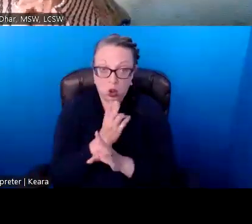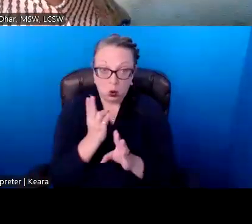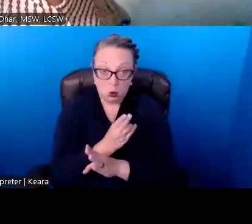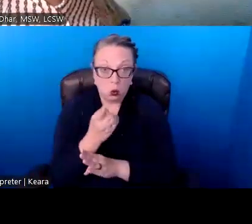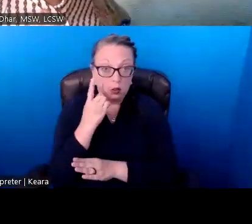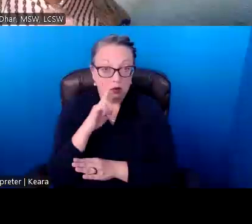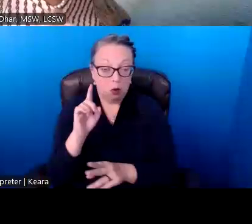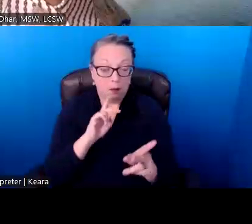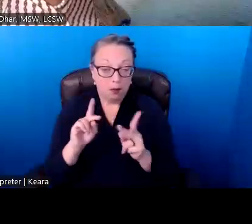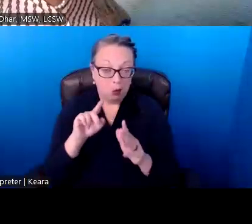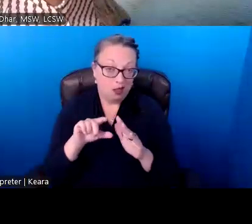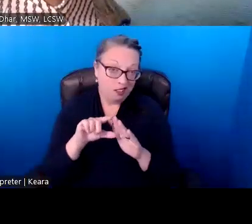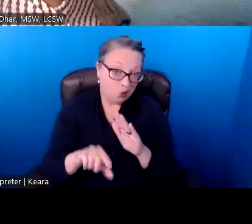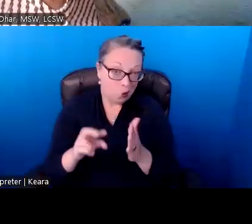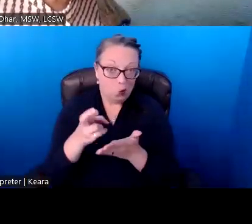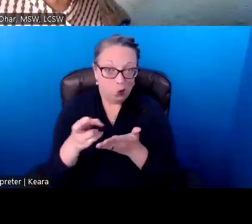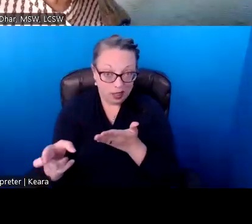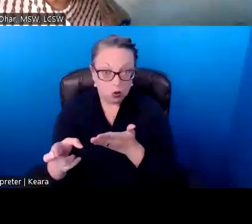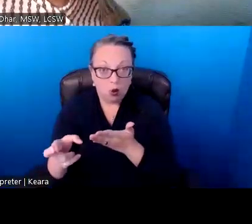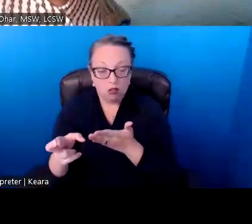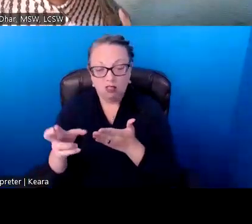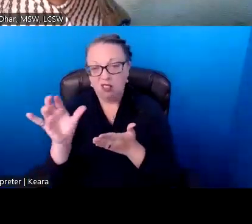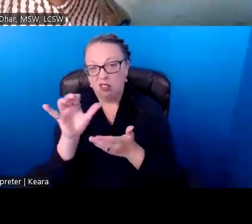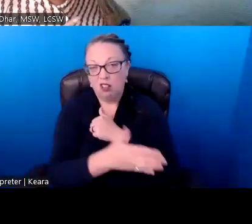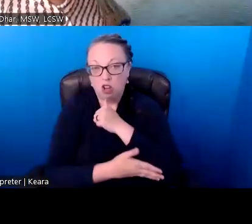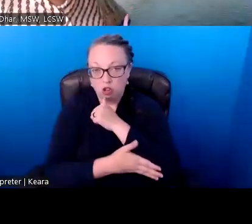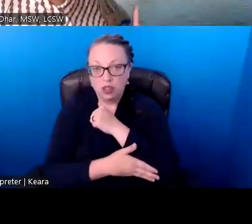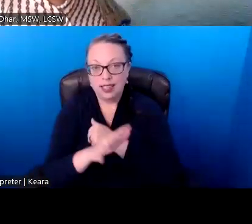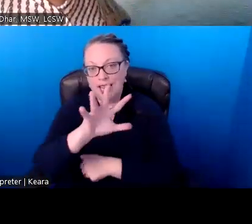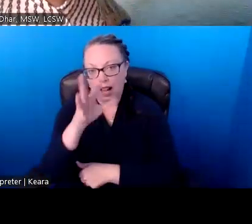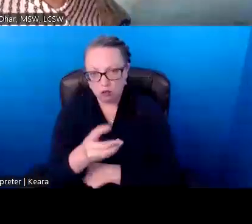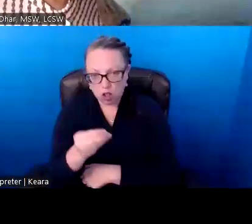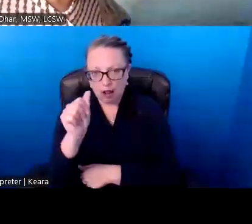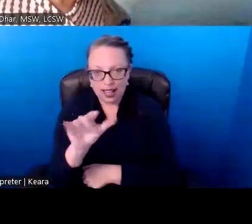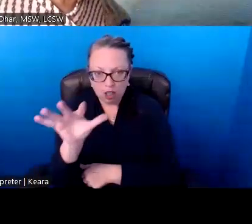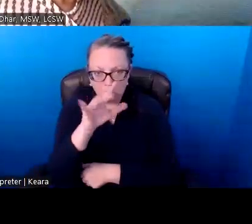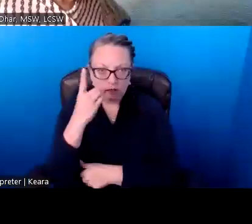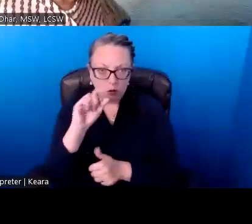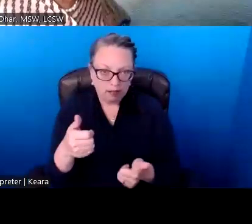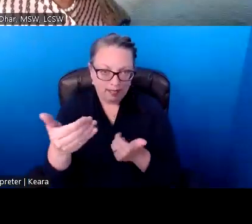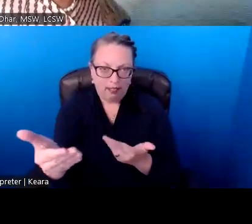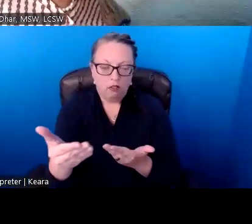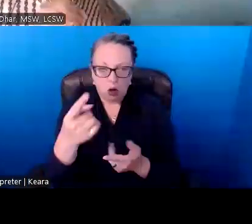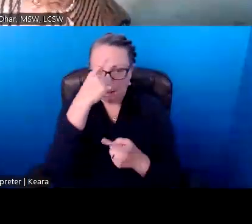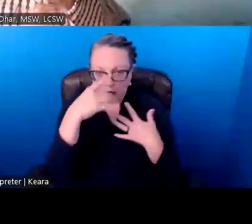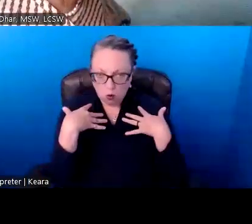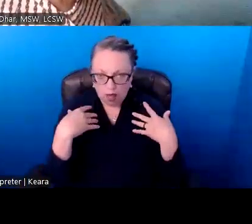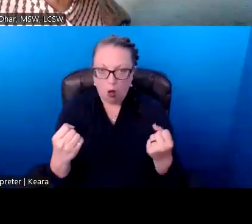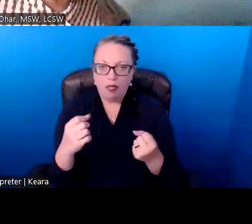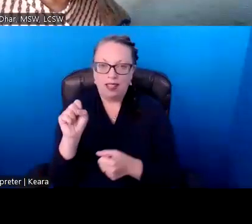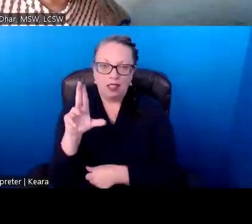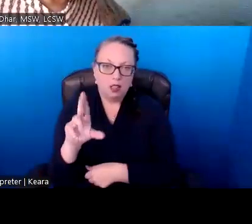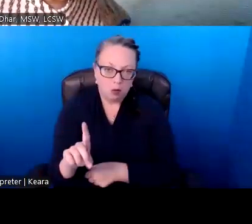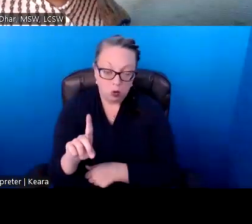low resource countries in Africa and Asia to deliver mental health and substance use interventions